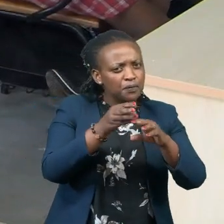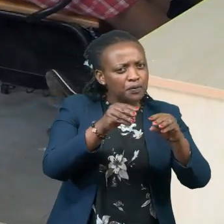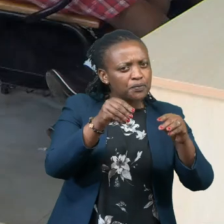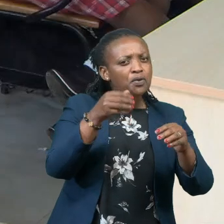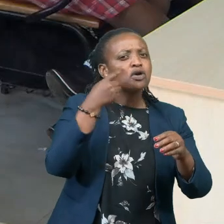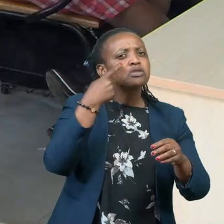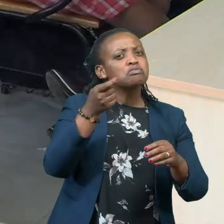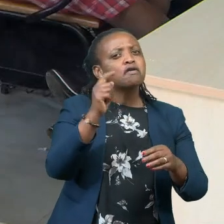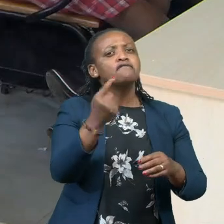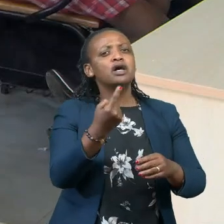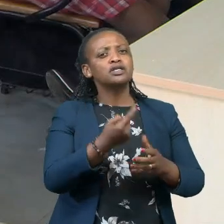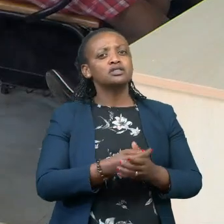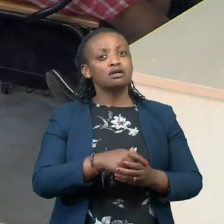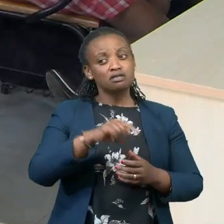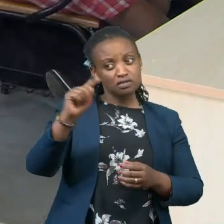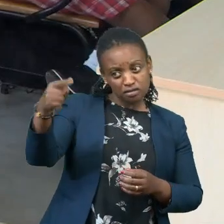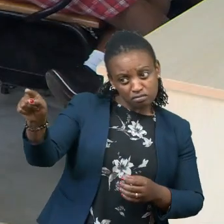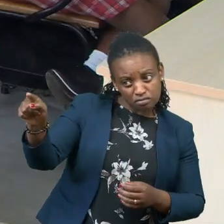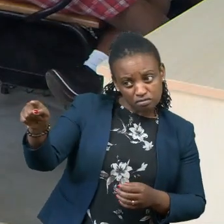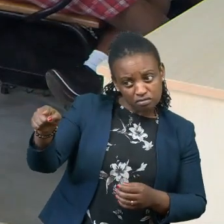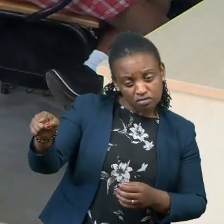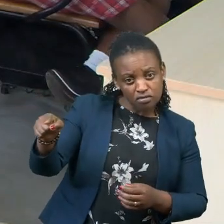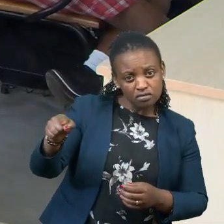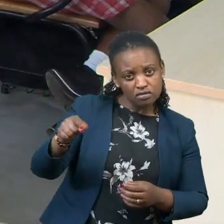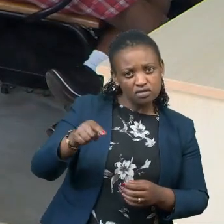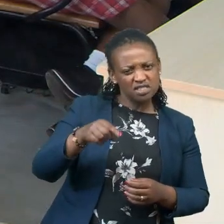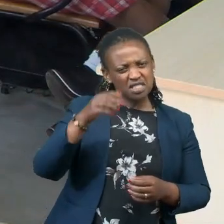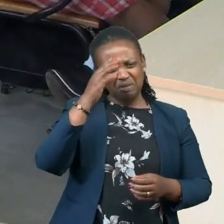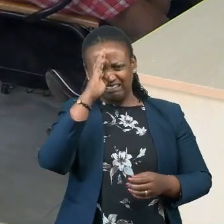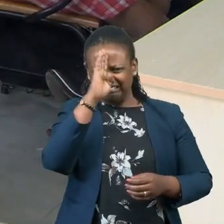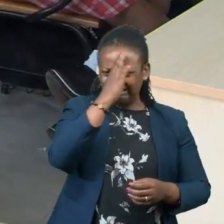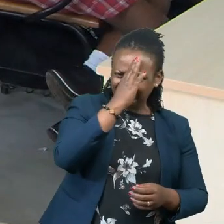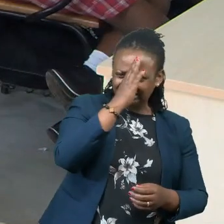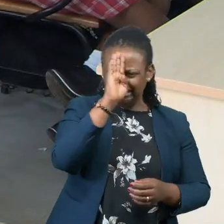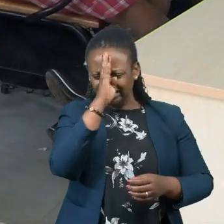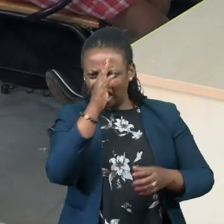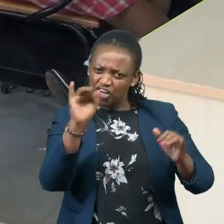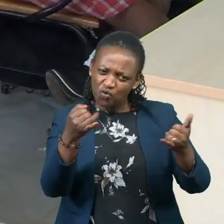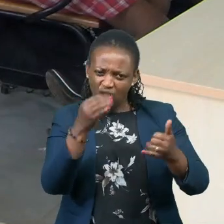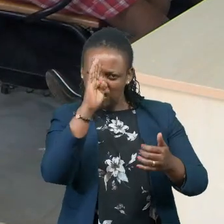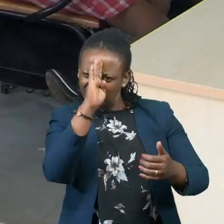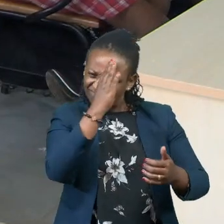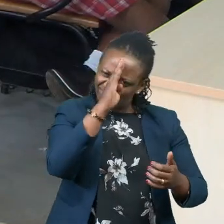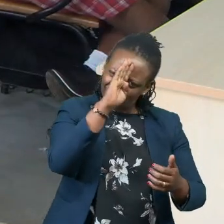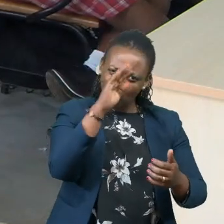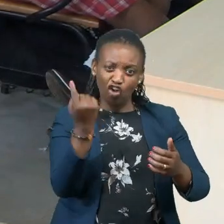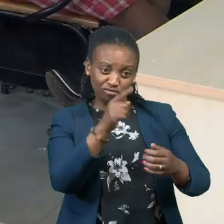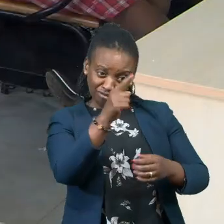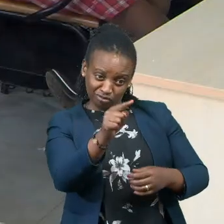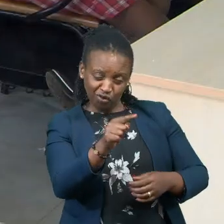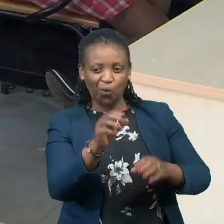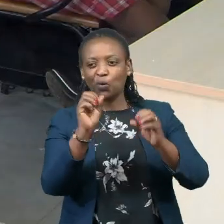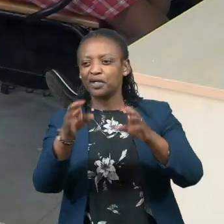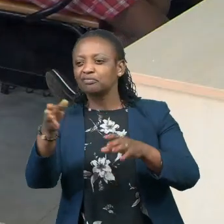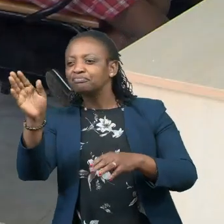Coarse sand was first. Is he correct? He's guessing. He's also trying to guess,